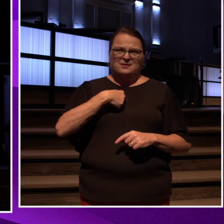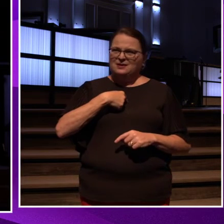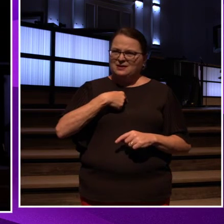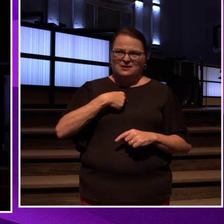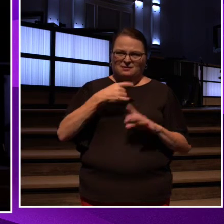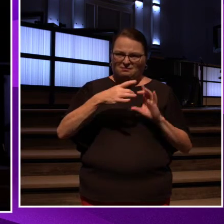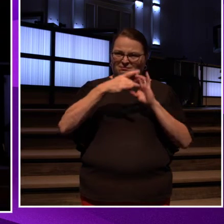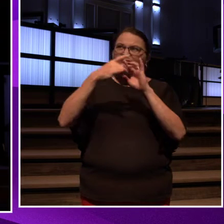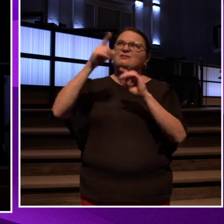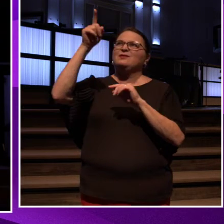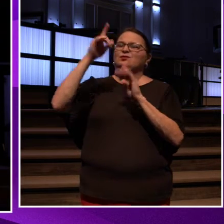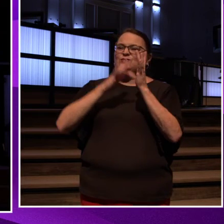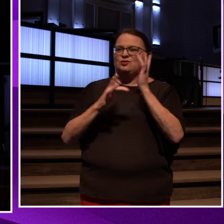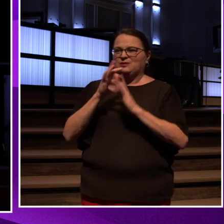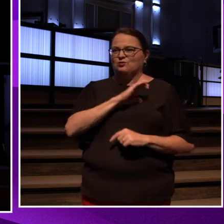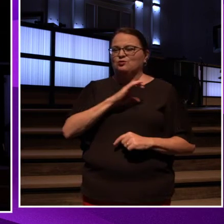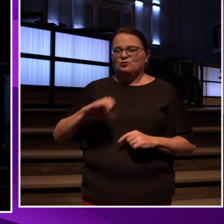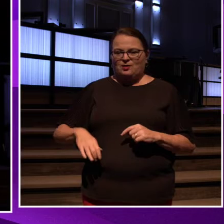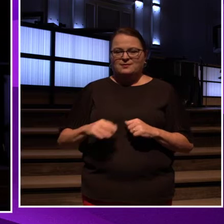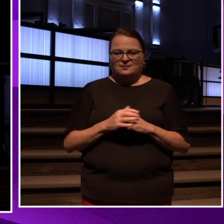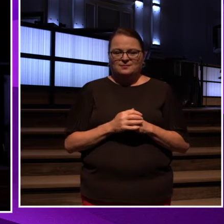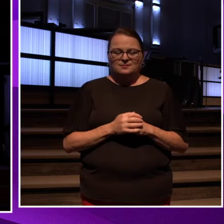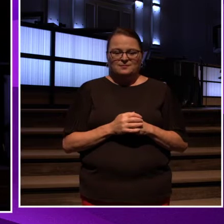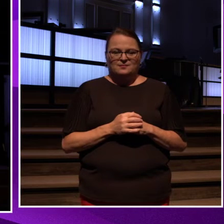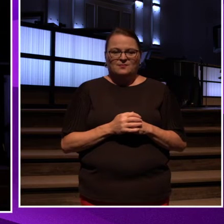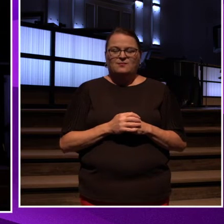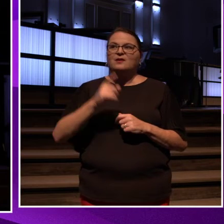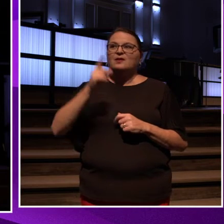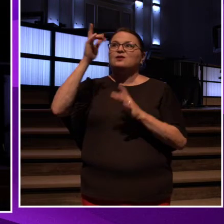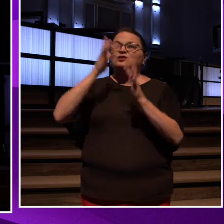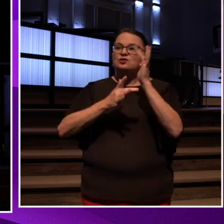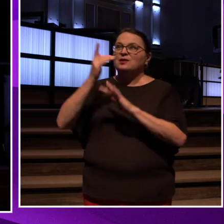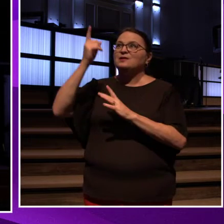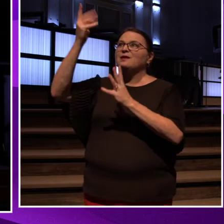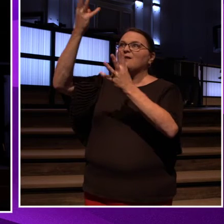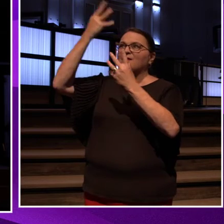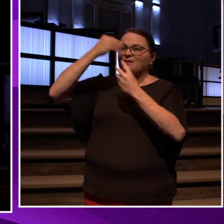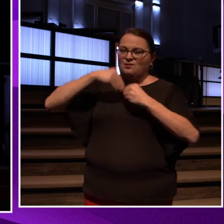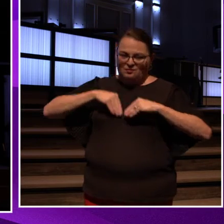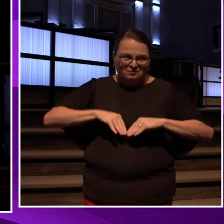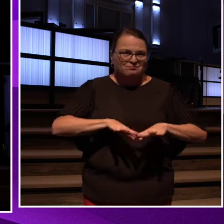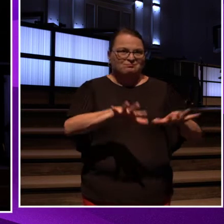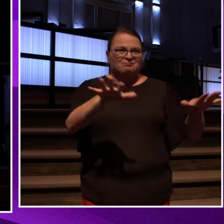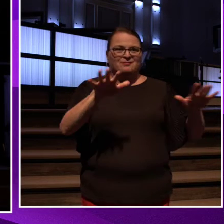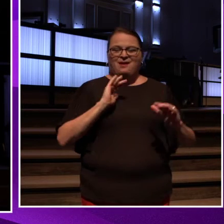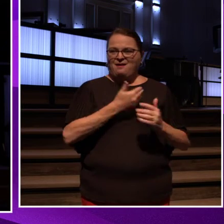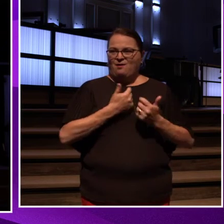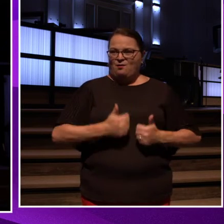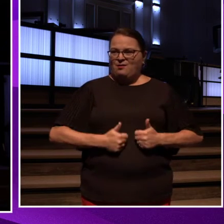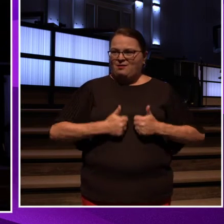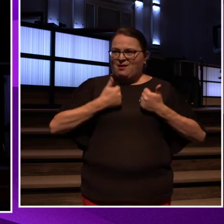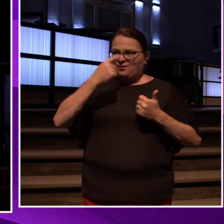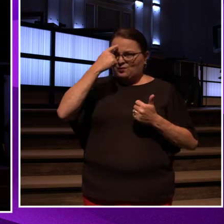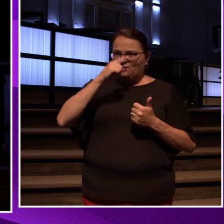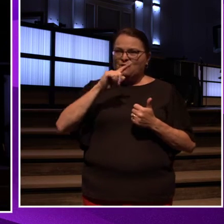about Jesus Christ flowing in and through our lives for the glory of God. We are